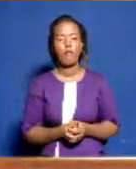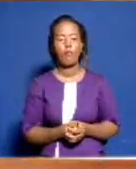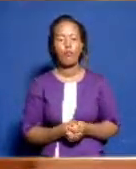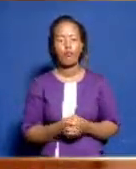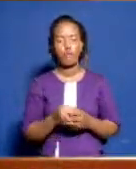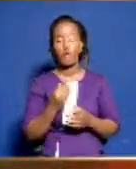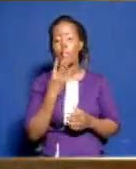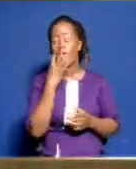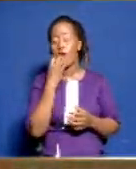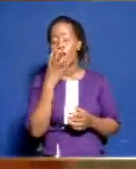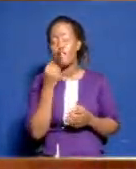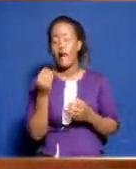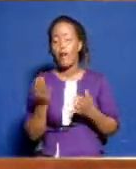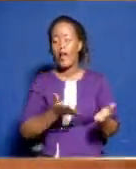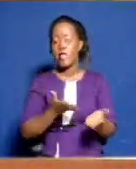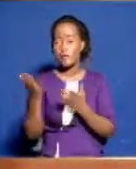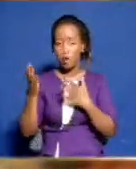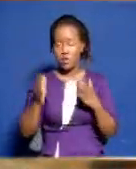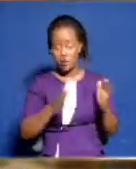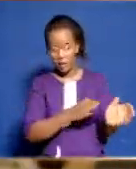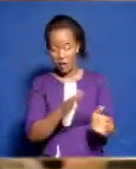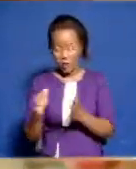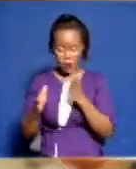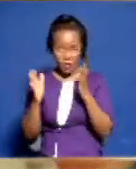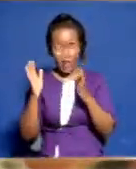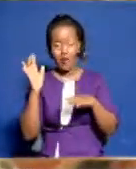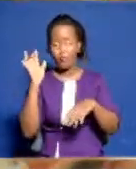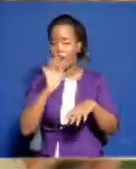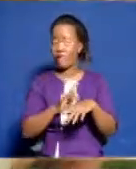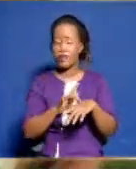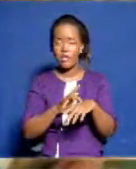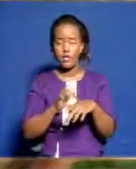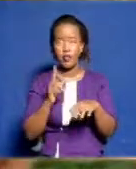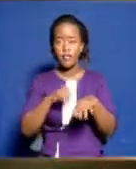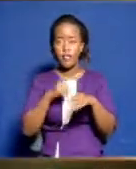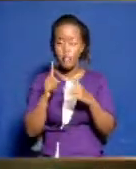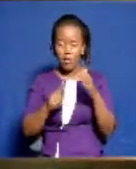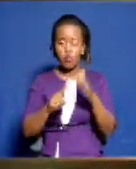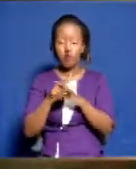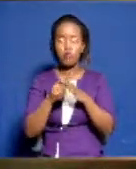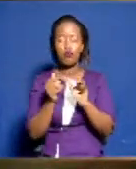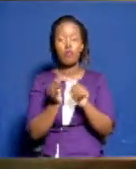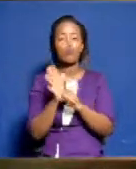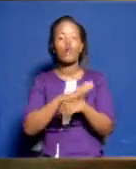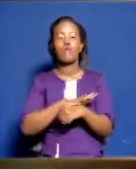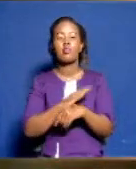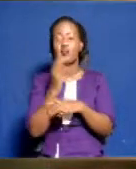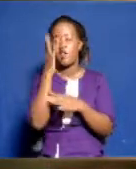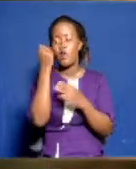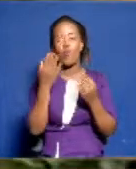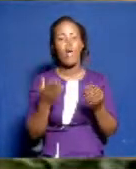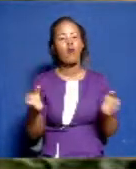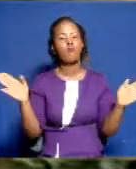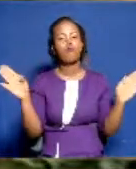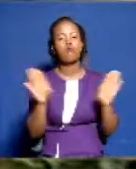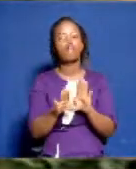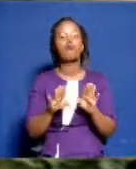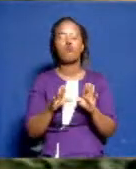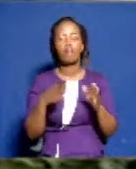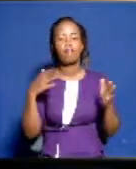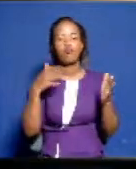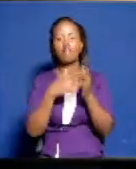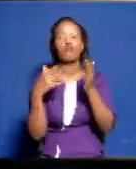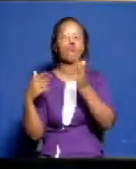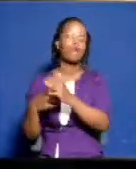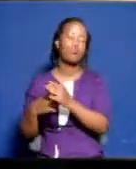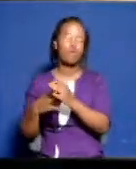Flower exports plunged at the onset of the COVID-19 pandemic as countries shut their airspaces and imposed lockdowns to contain